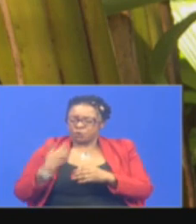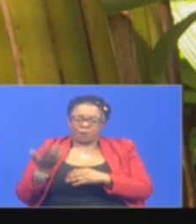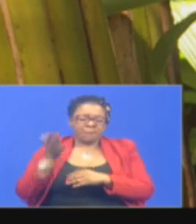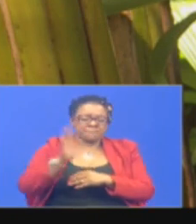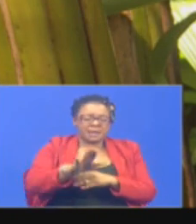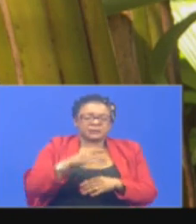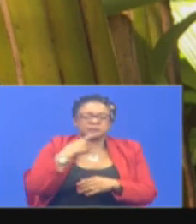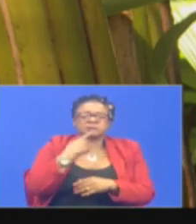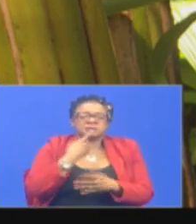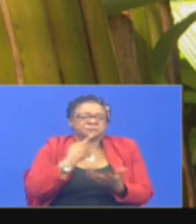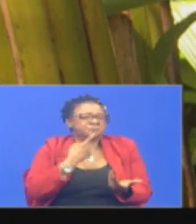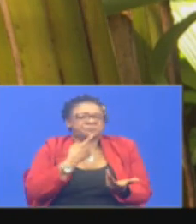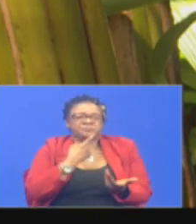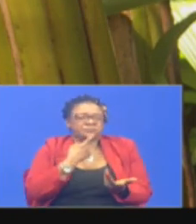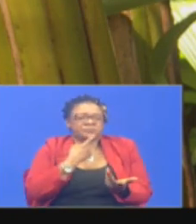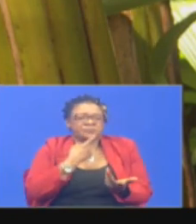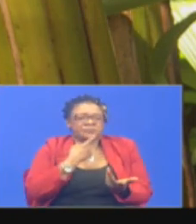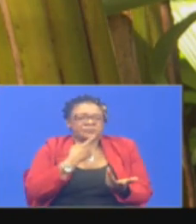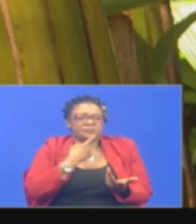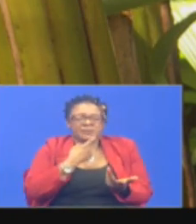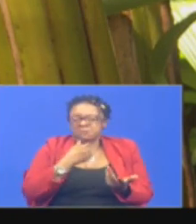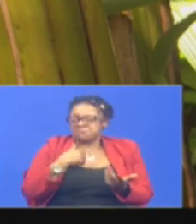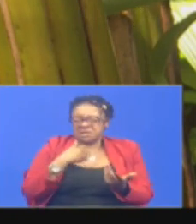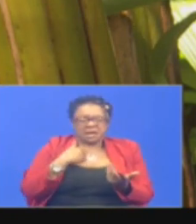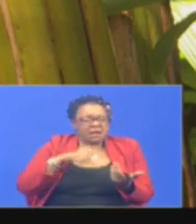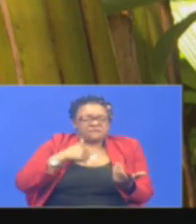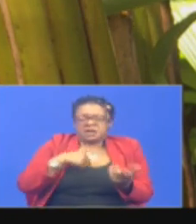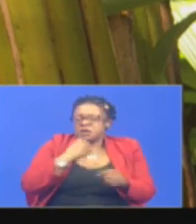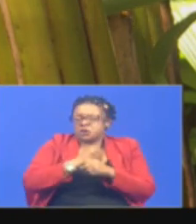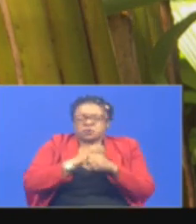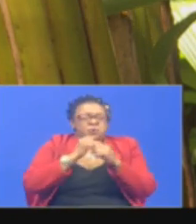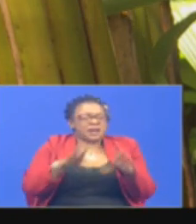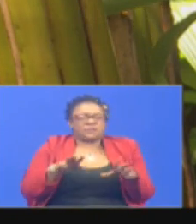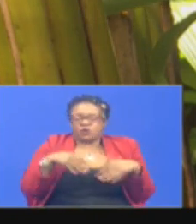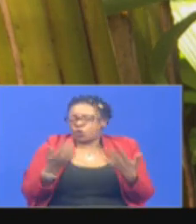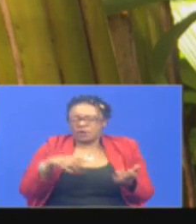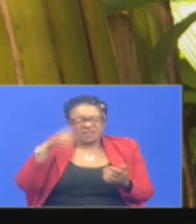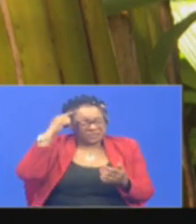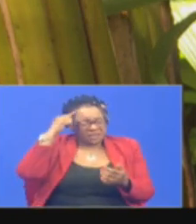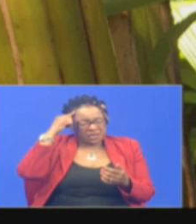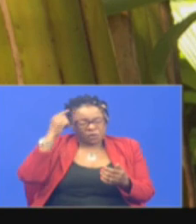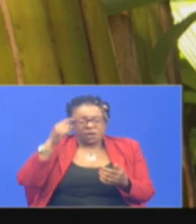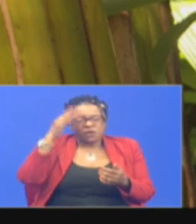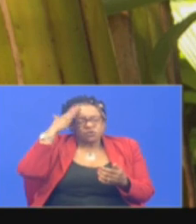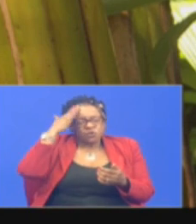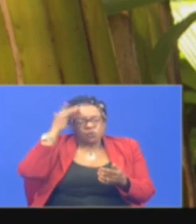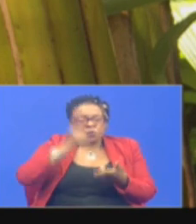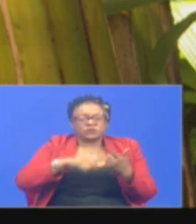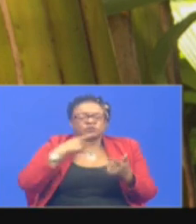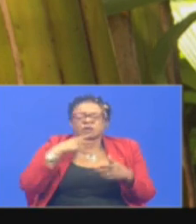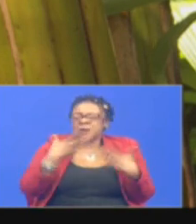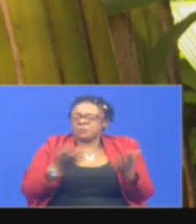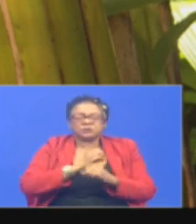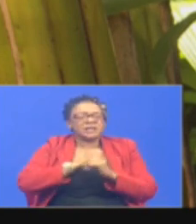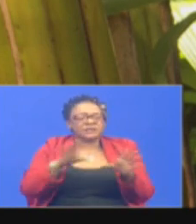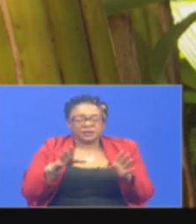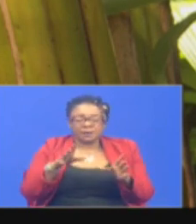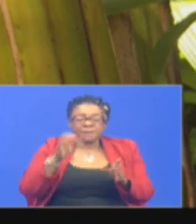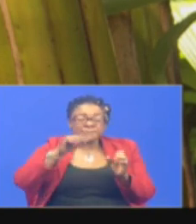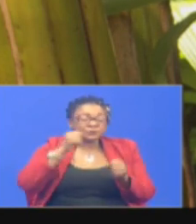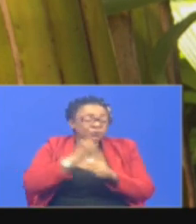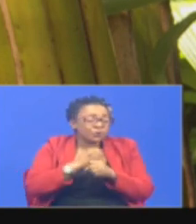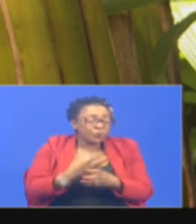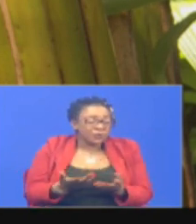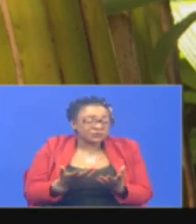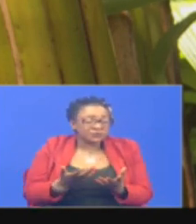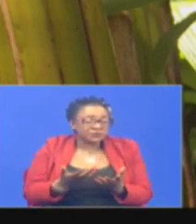tell you, I didn't feel like doing it, or I didn't think that you knew what you were talking about. What would you do? What